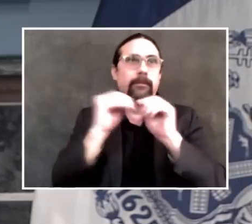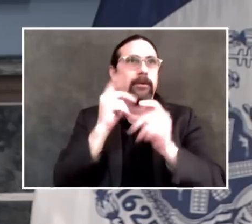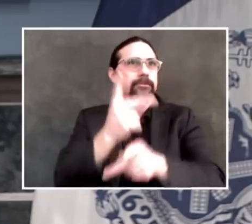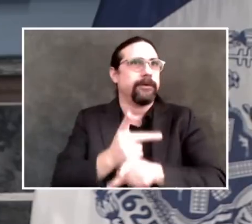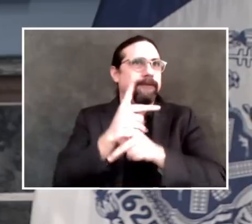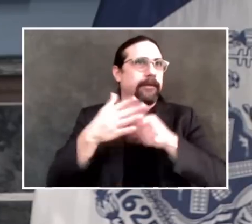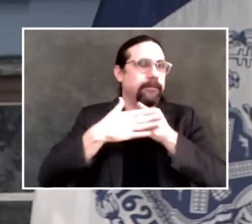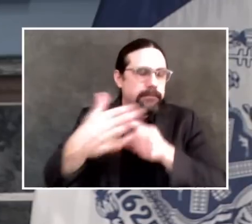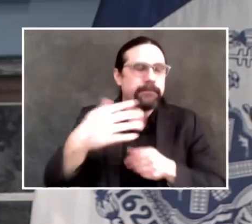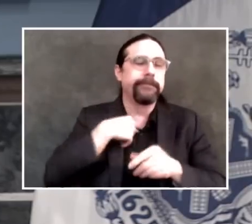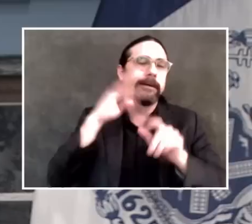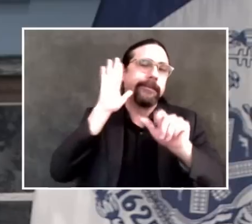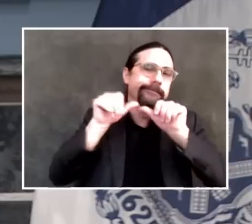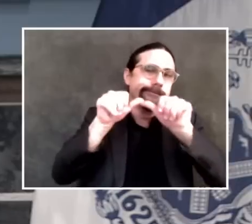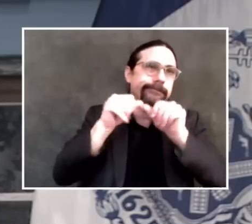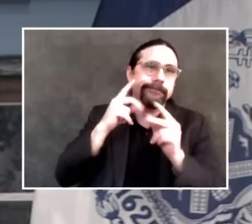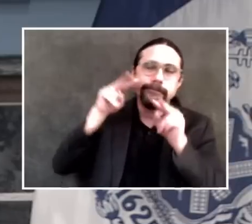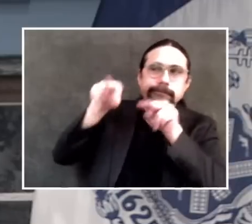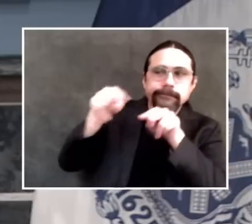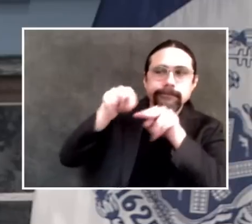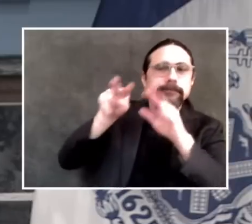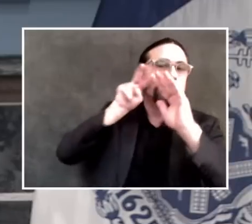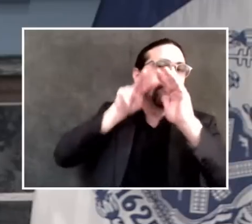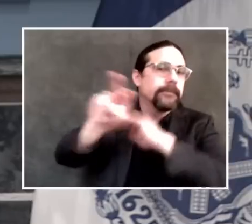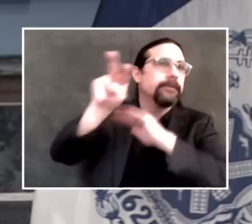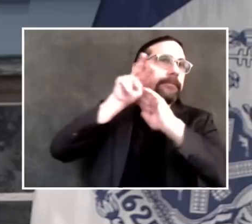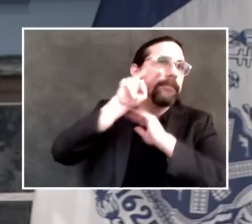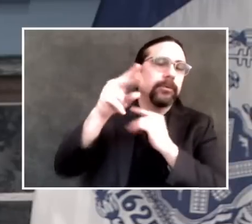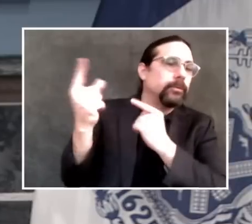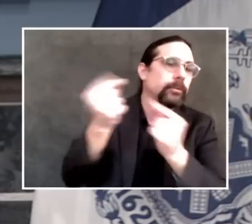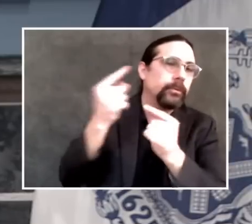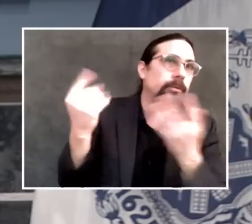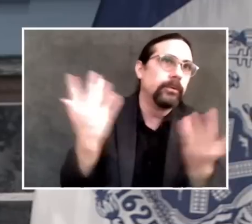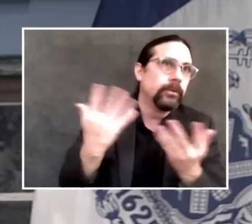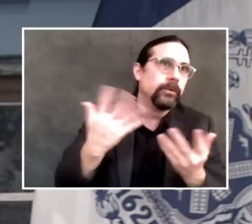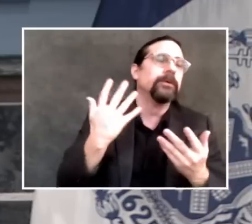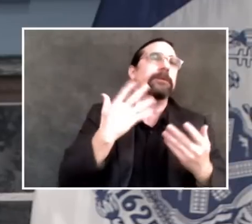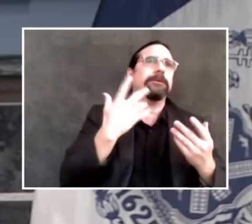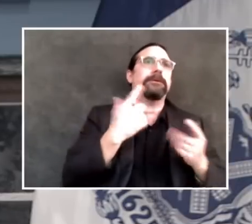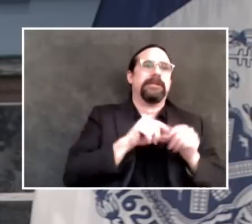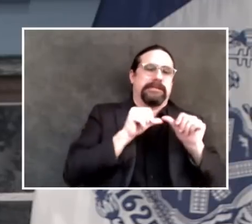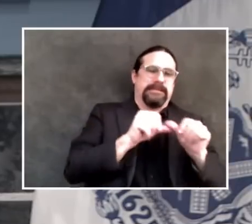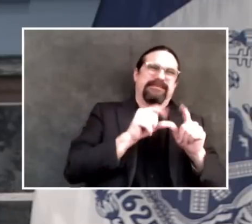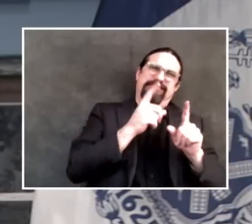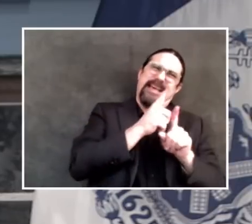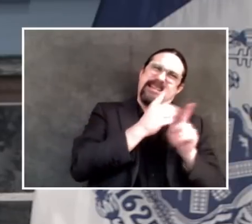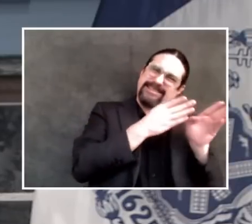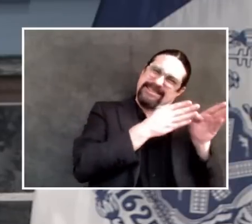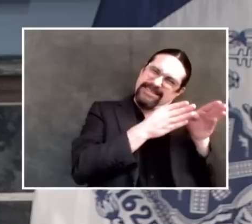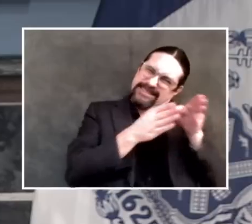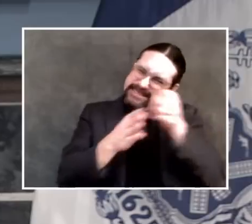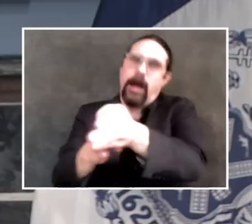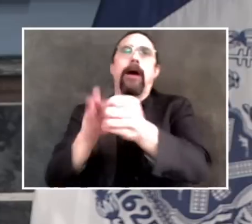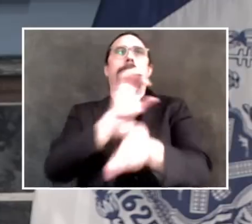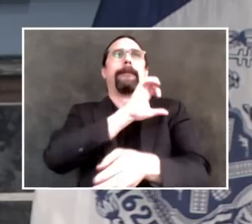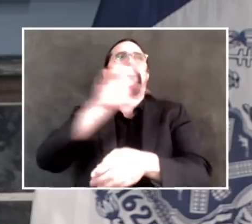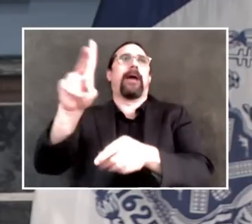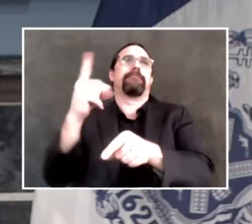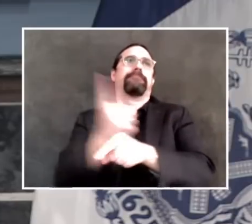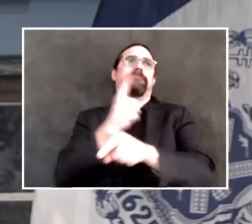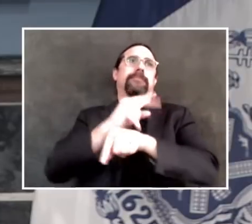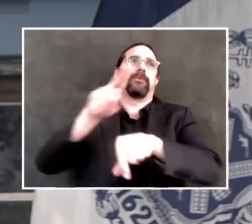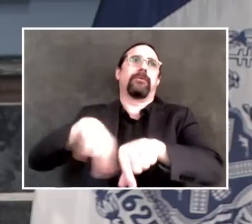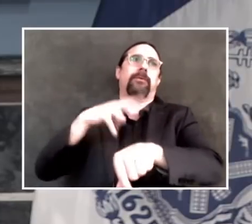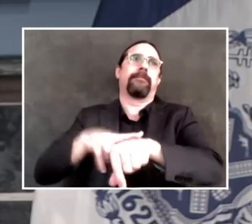worse because we let down our guard. So when I say earn, I'm using the phrase to make a point. You didn't deserve